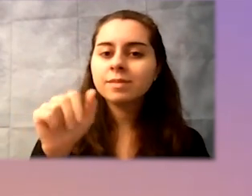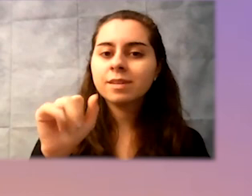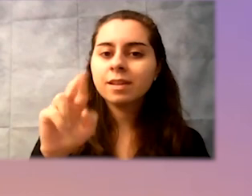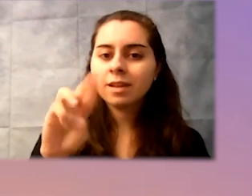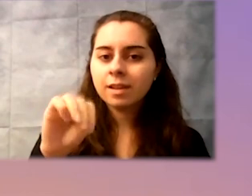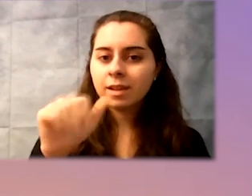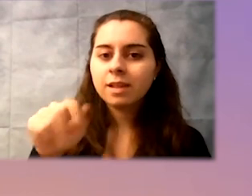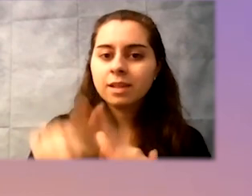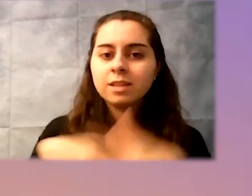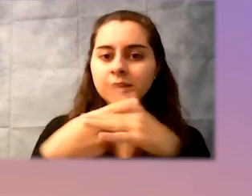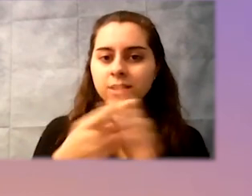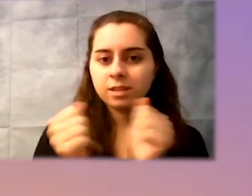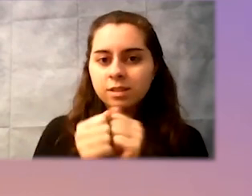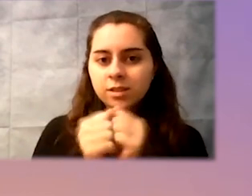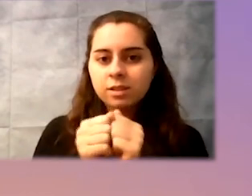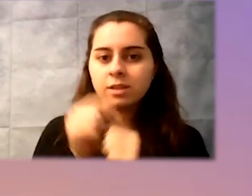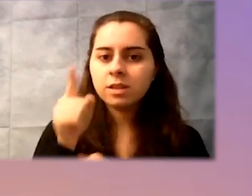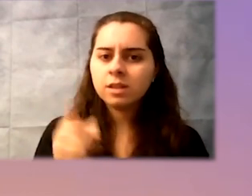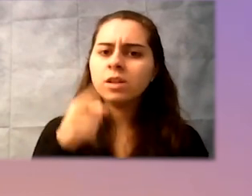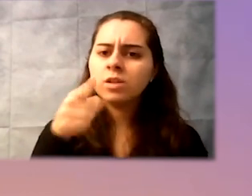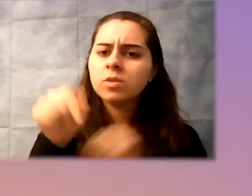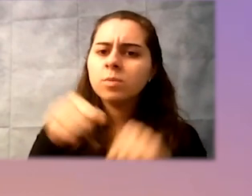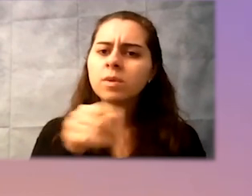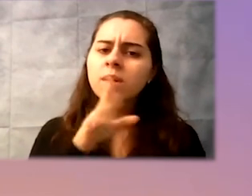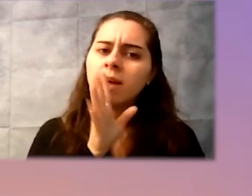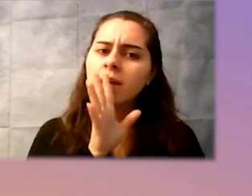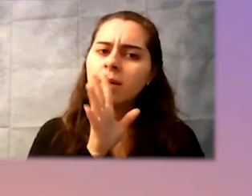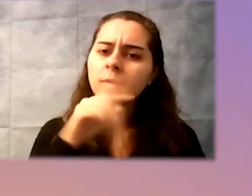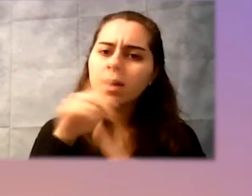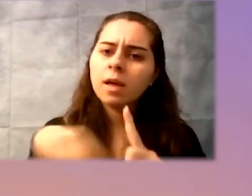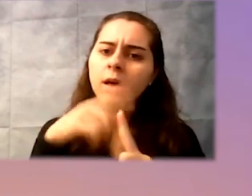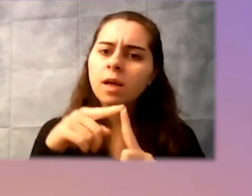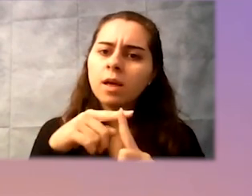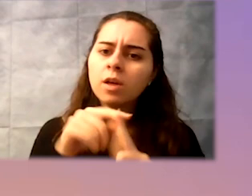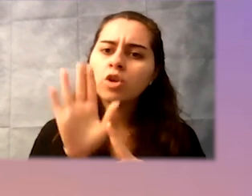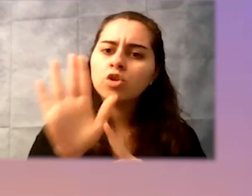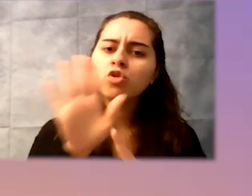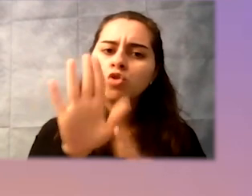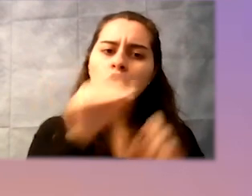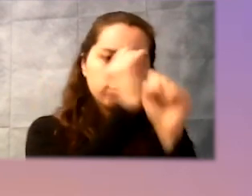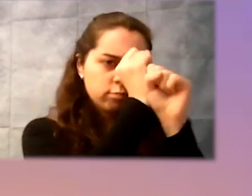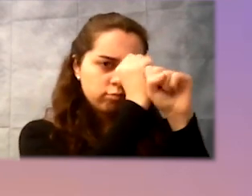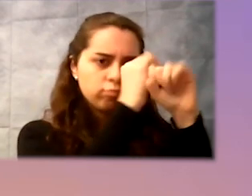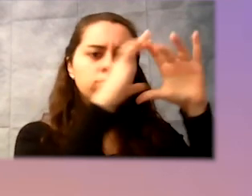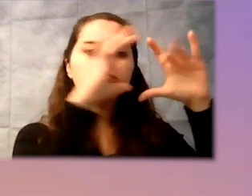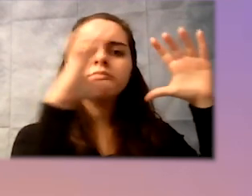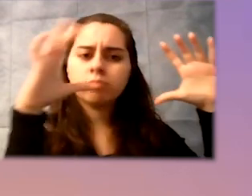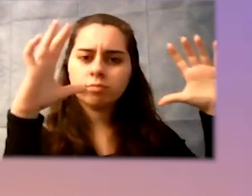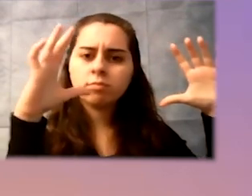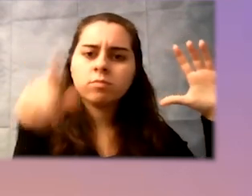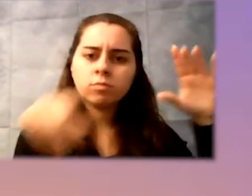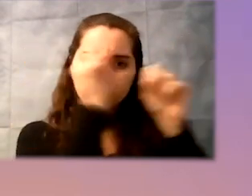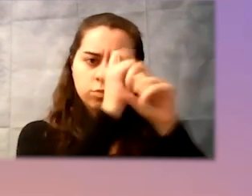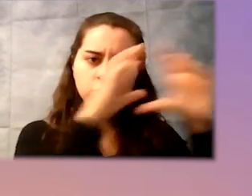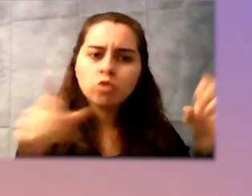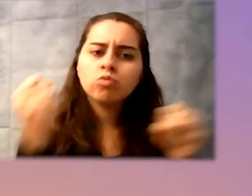you. Can you talk to us a little bit about your vision of, as a